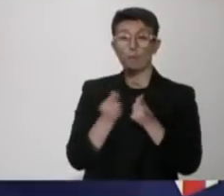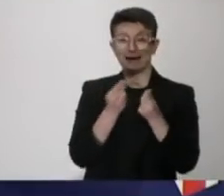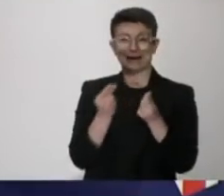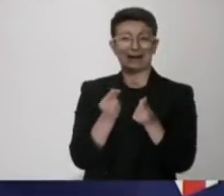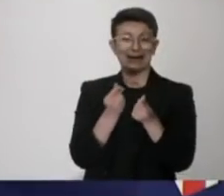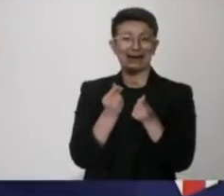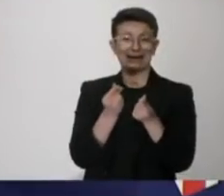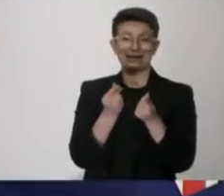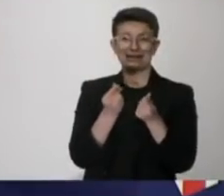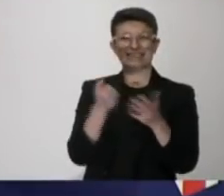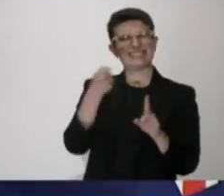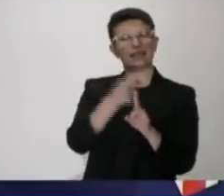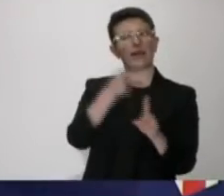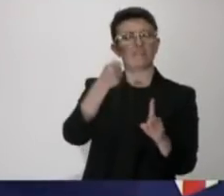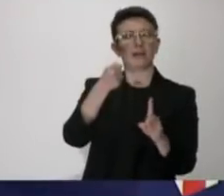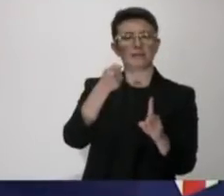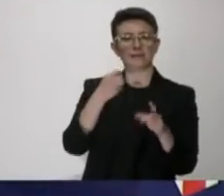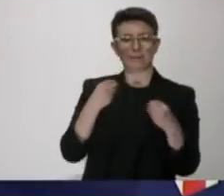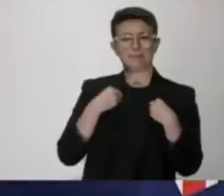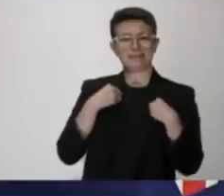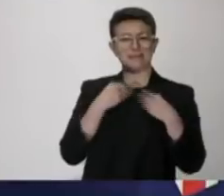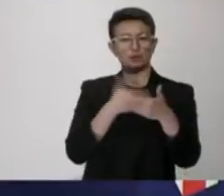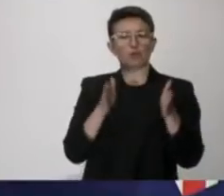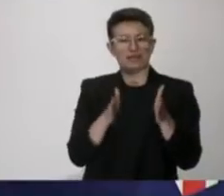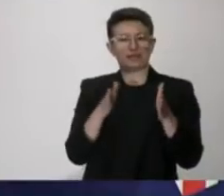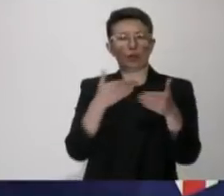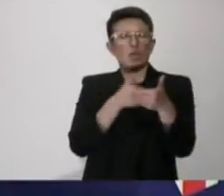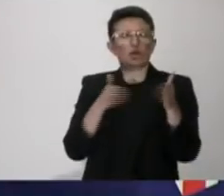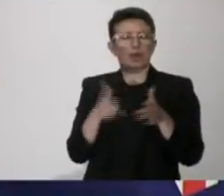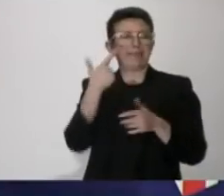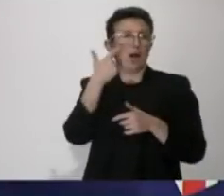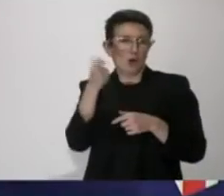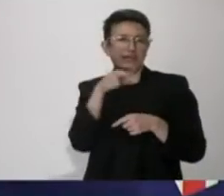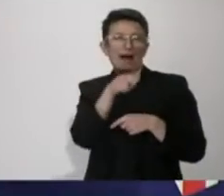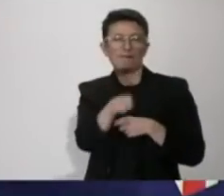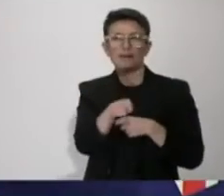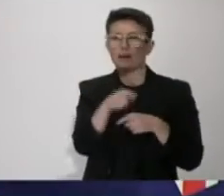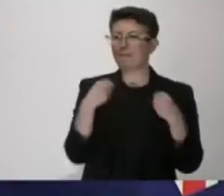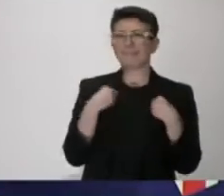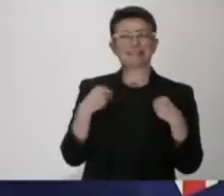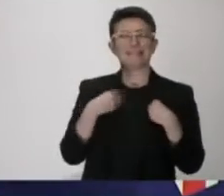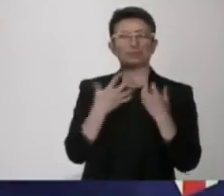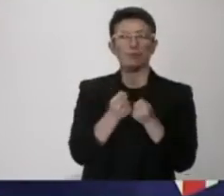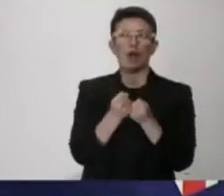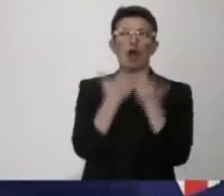we established in Treasury in April, and obviously we'll take an interest in how those companies get on.